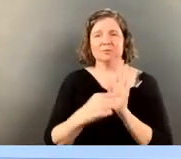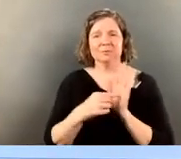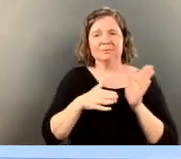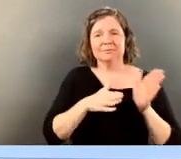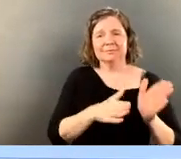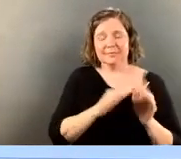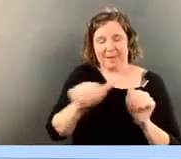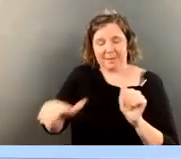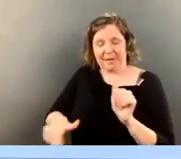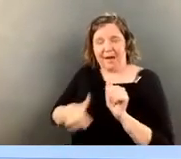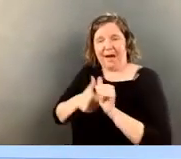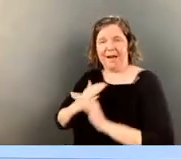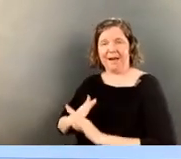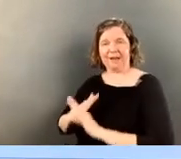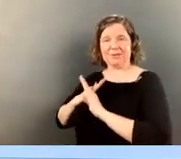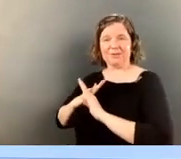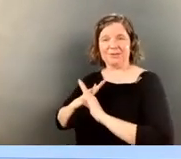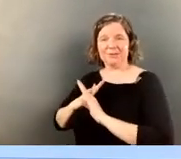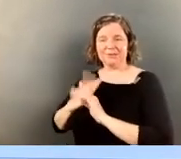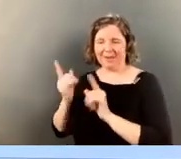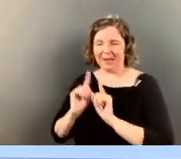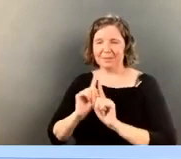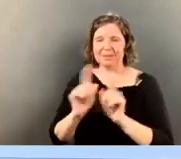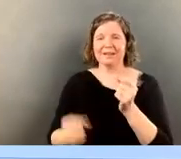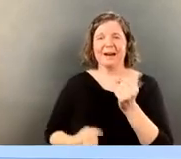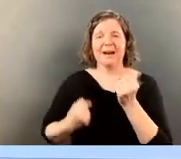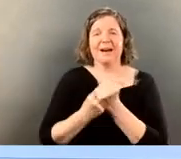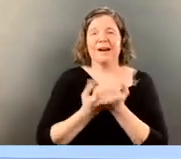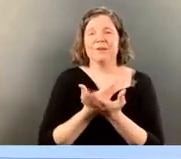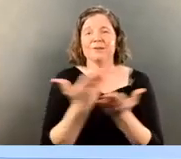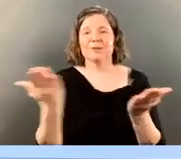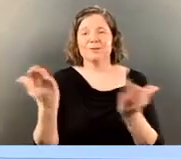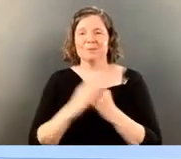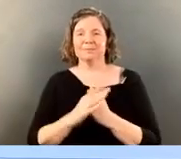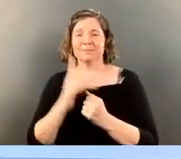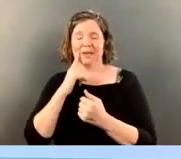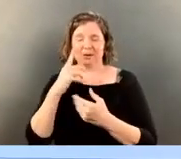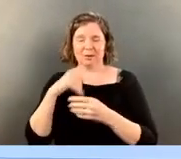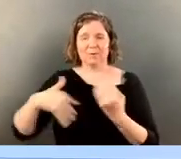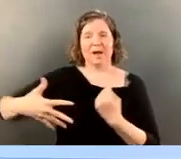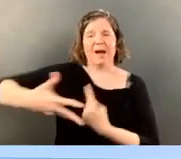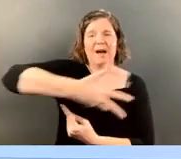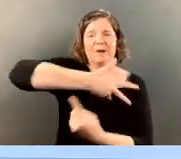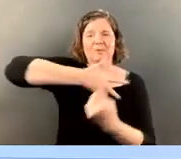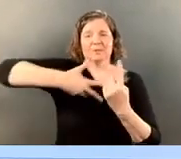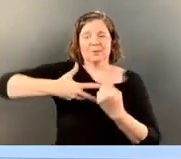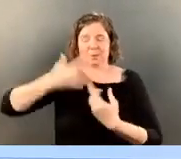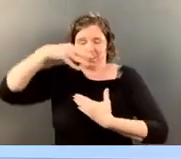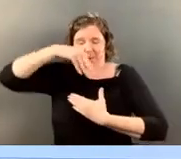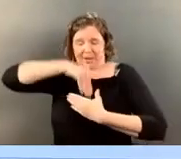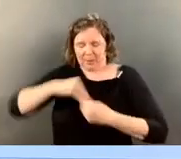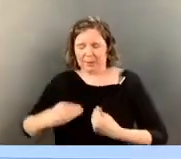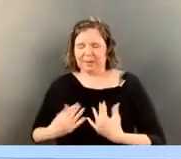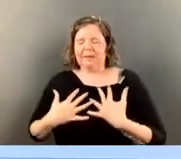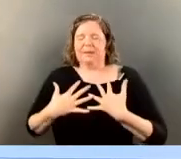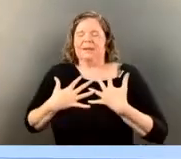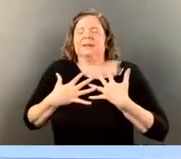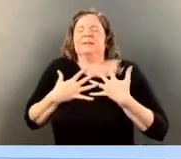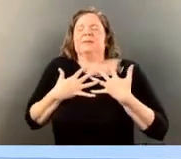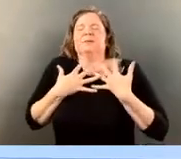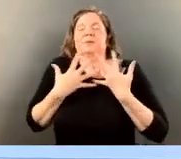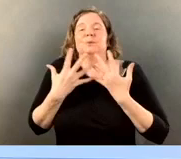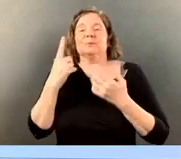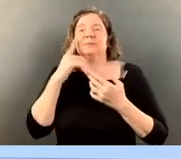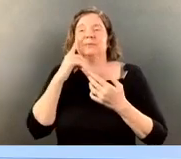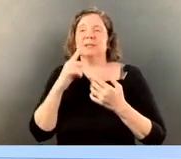Before you and behind you and beside you, all around you and within